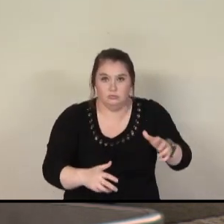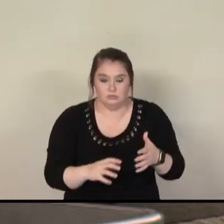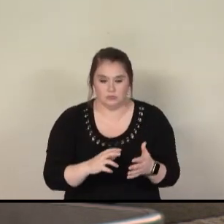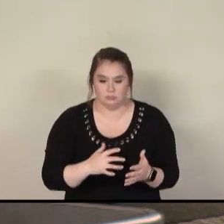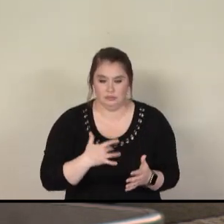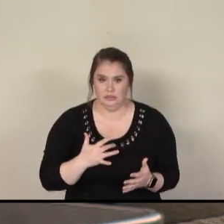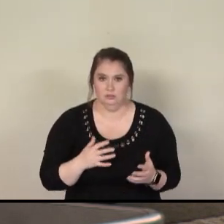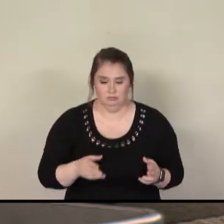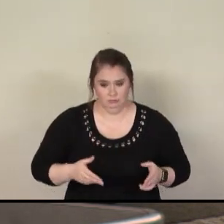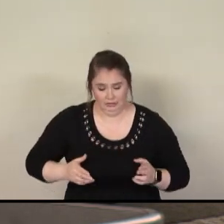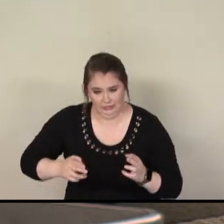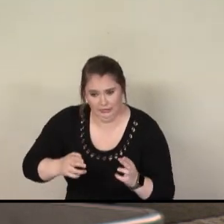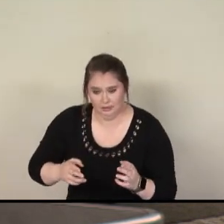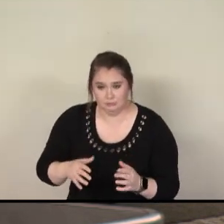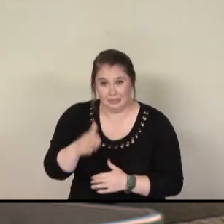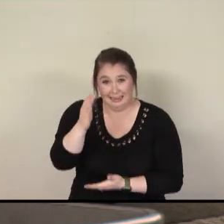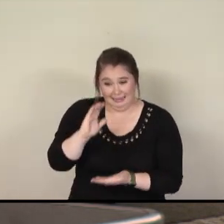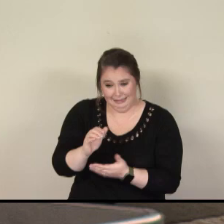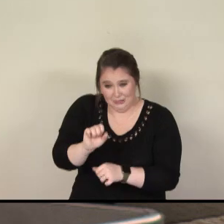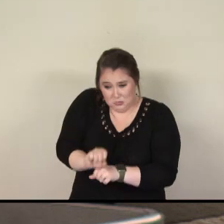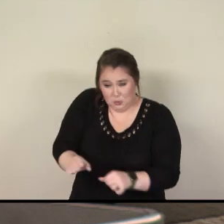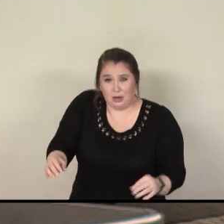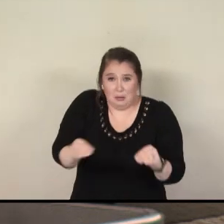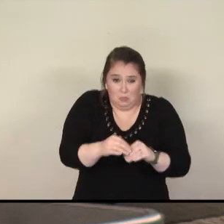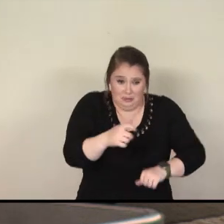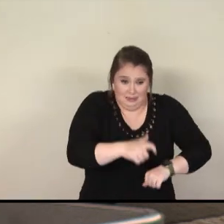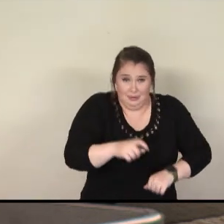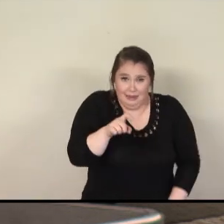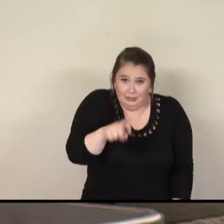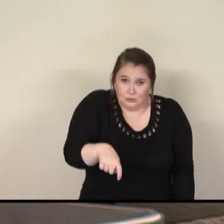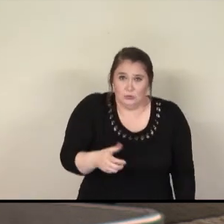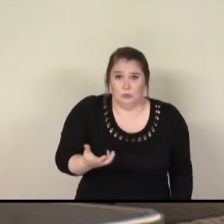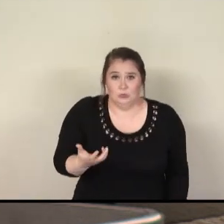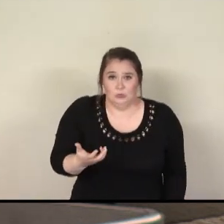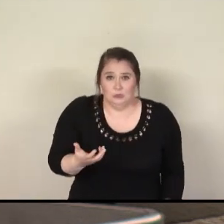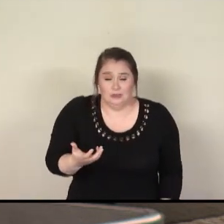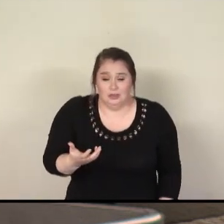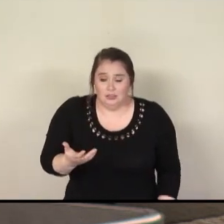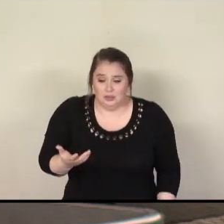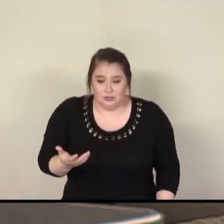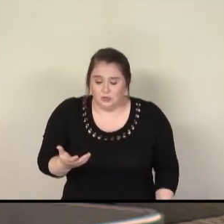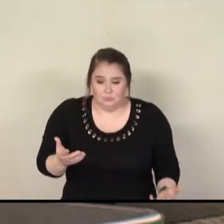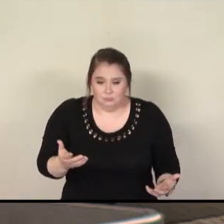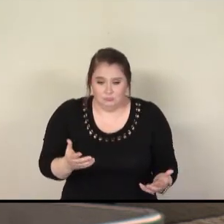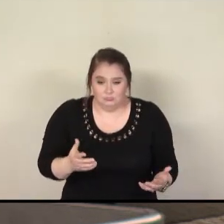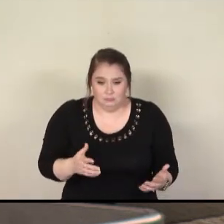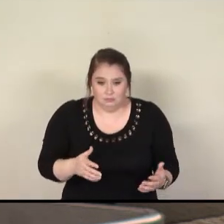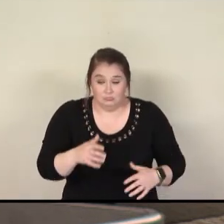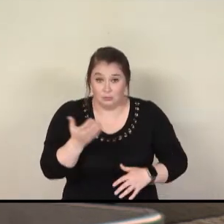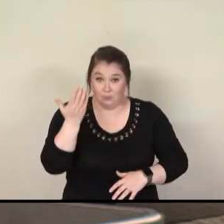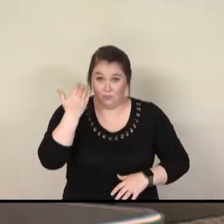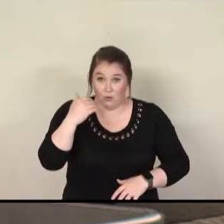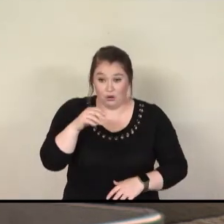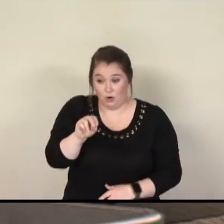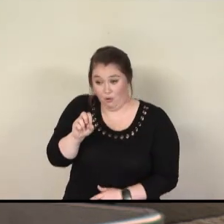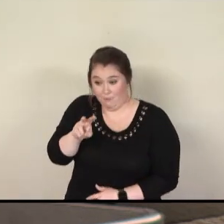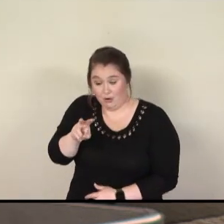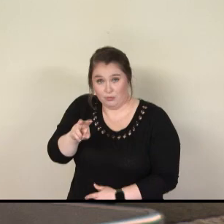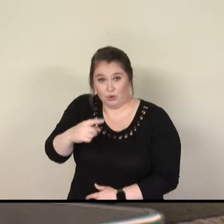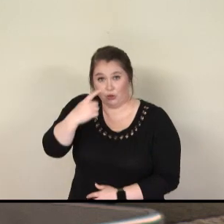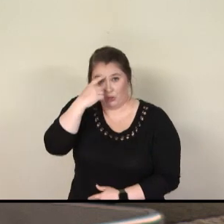you have to do less work in more time. So not being able to stand the panels up in November, which is what